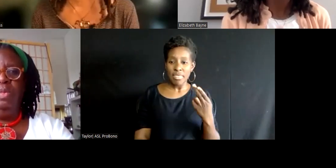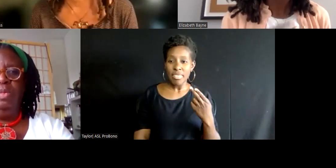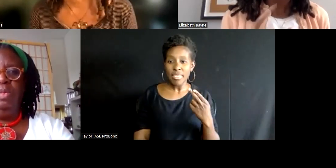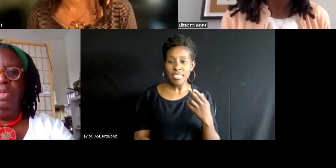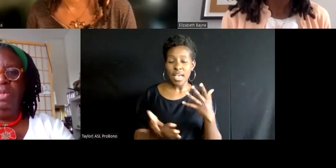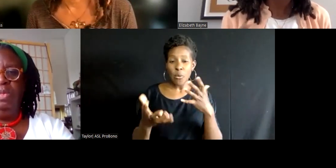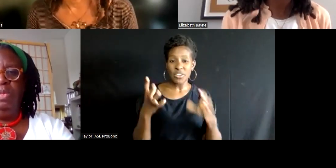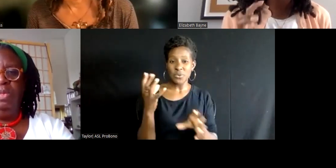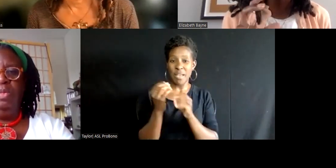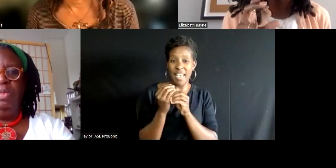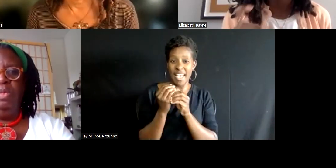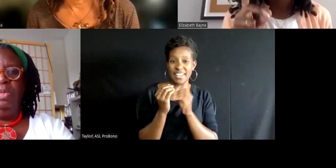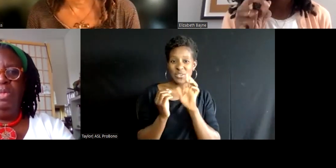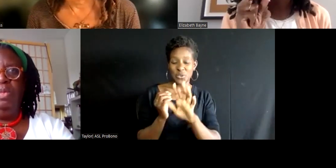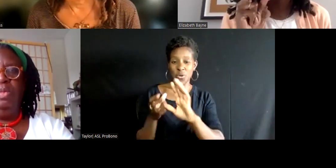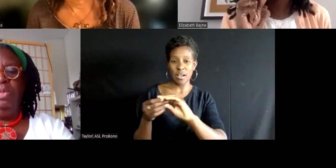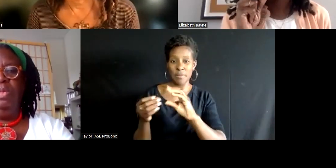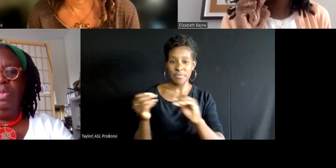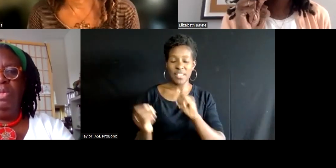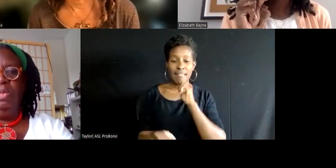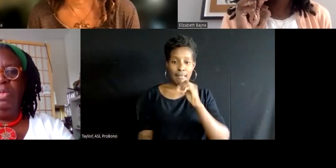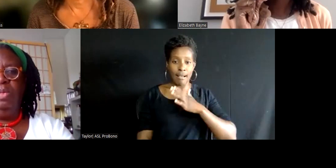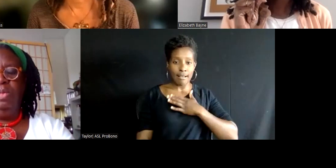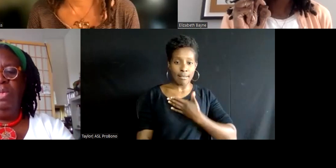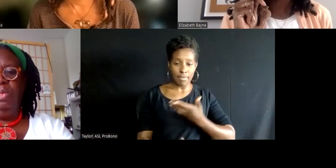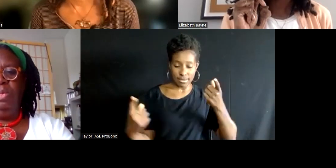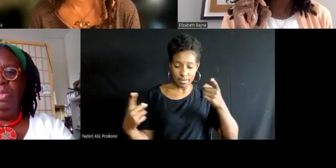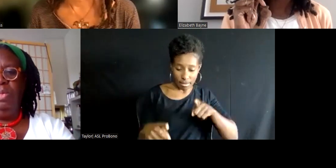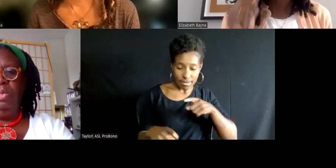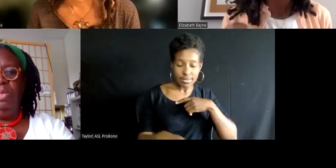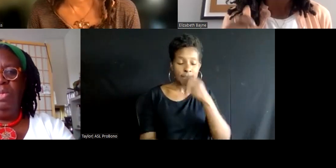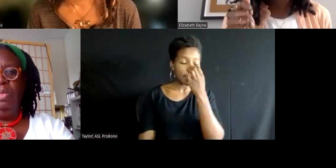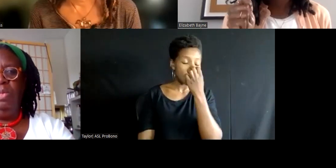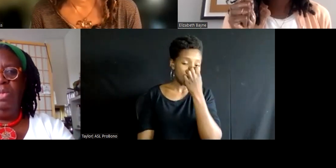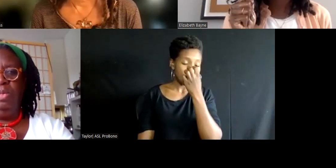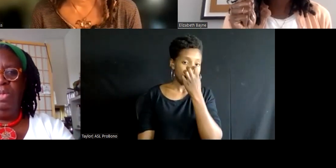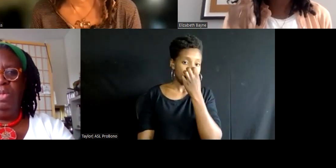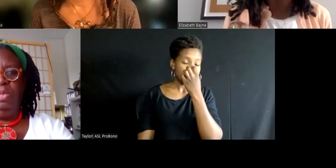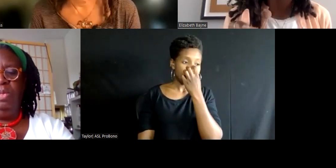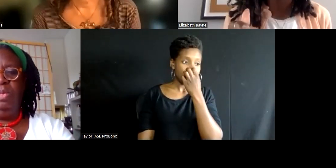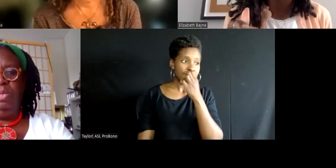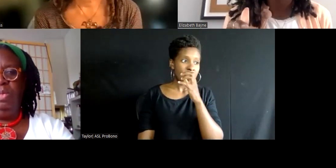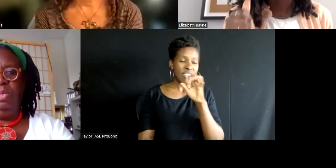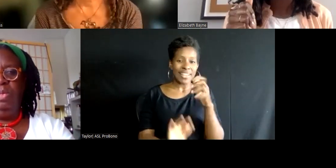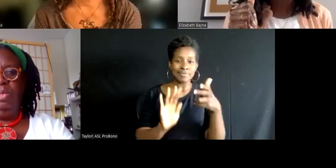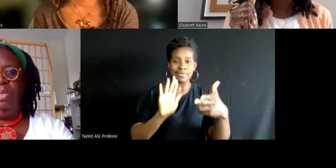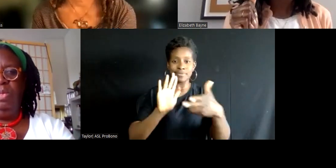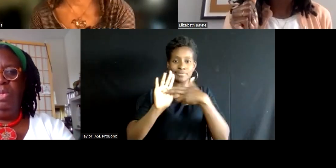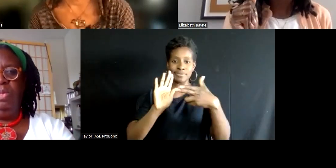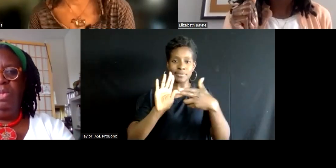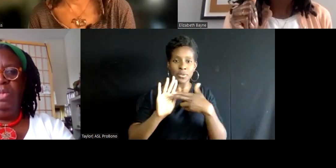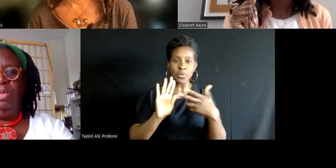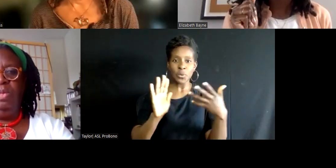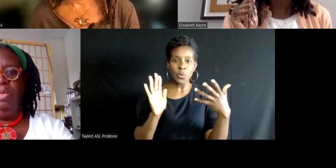comment, non-compliance, a lot of times it's in the stereotype is that it's willful and